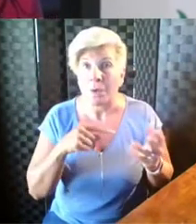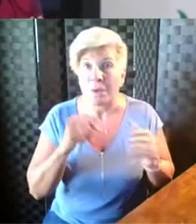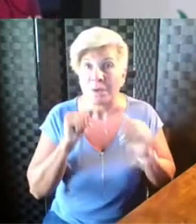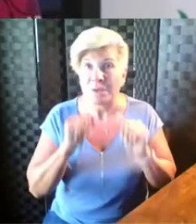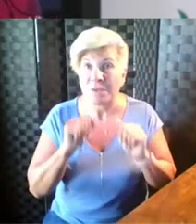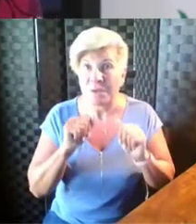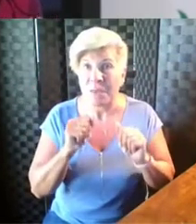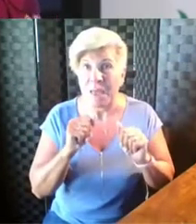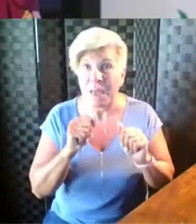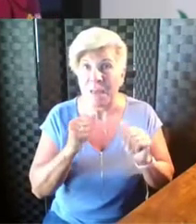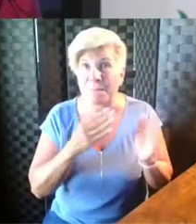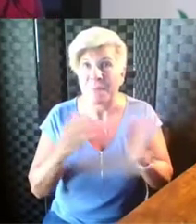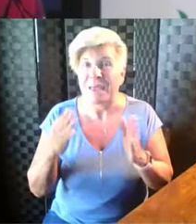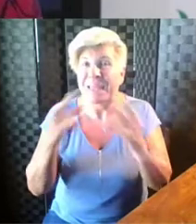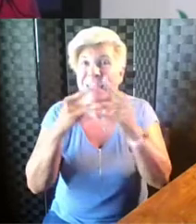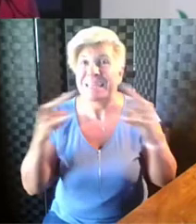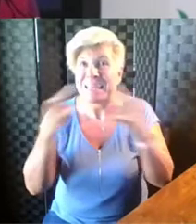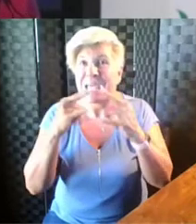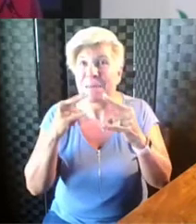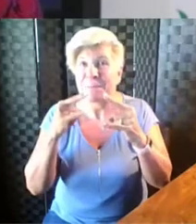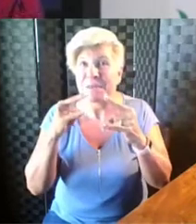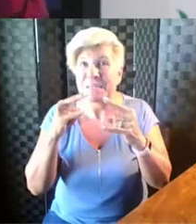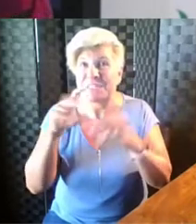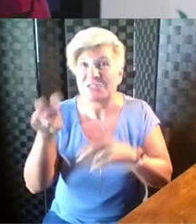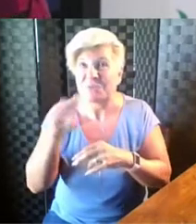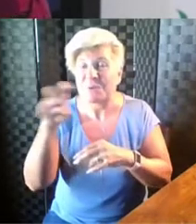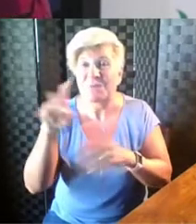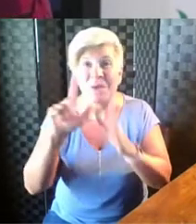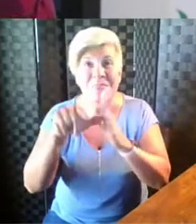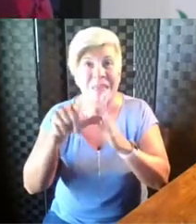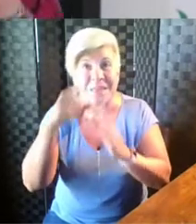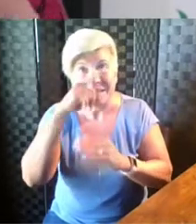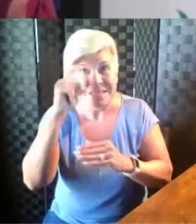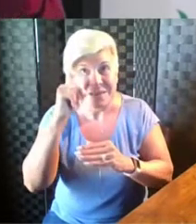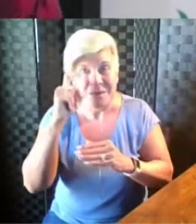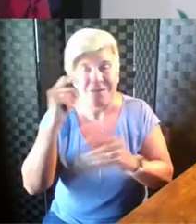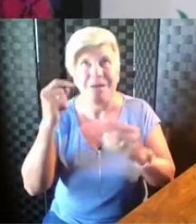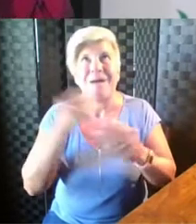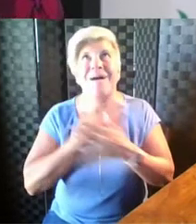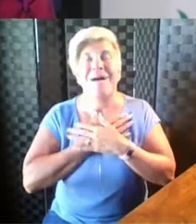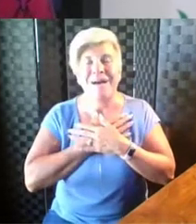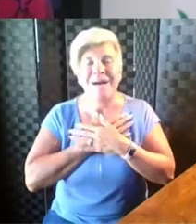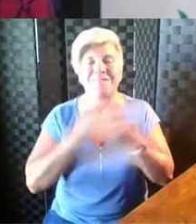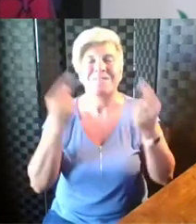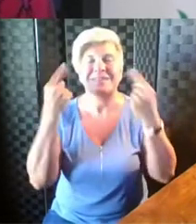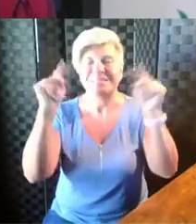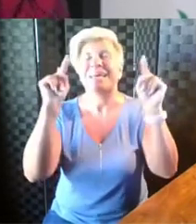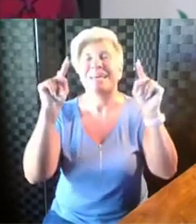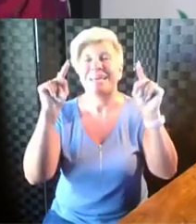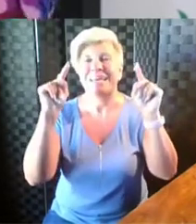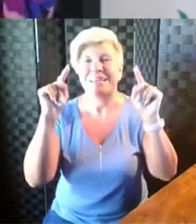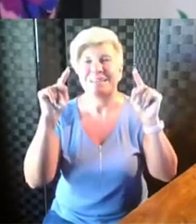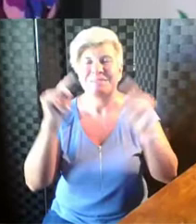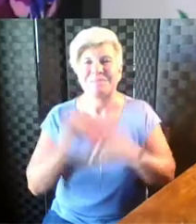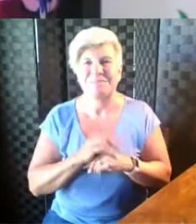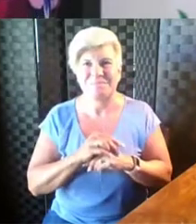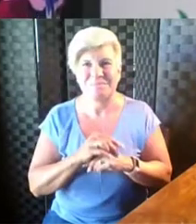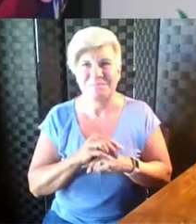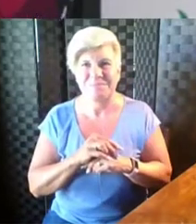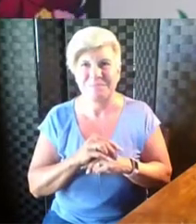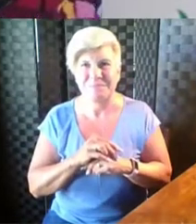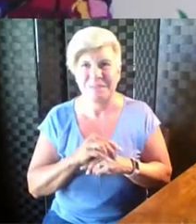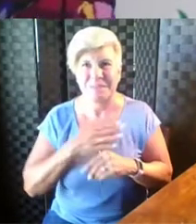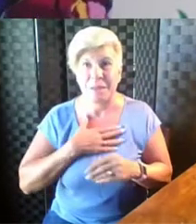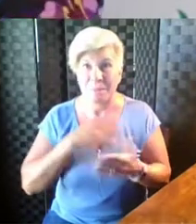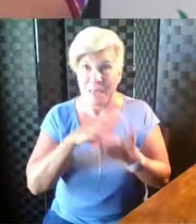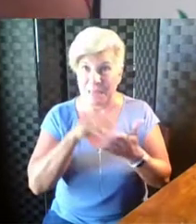a family camping trip for later this summer. We didn't know if it was going to happen, and I feel really successful that we're going to be able to do it. So those are